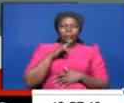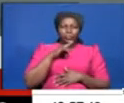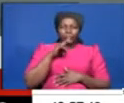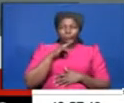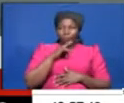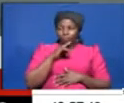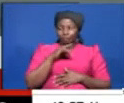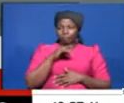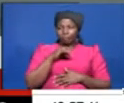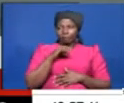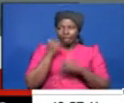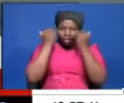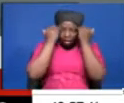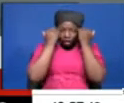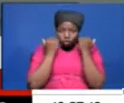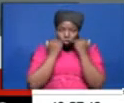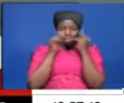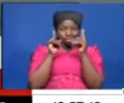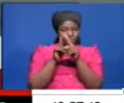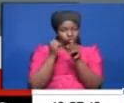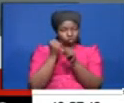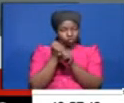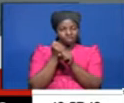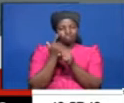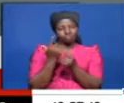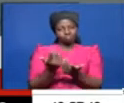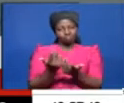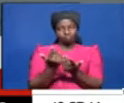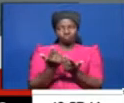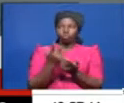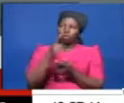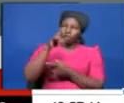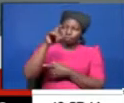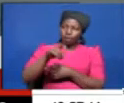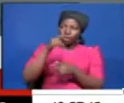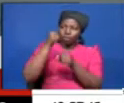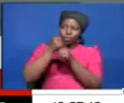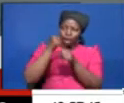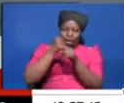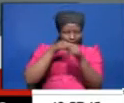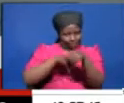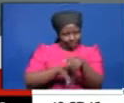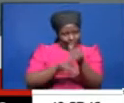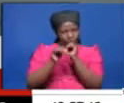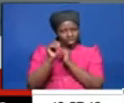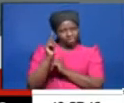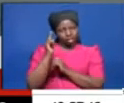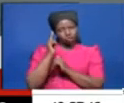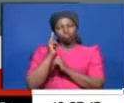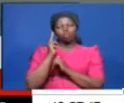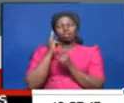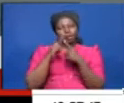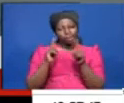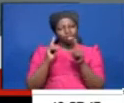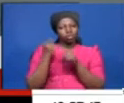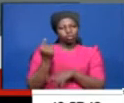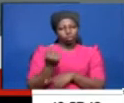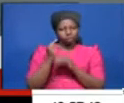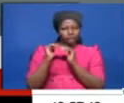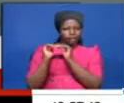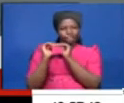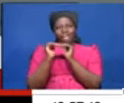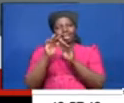Mm-hmm. Because in as much as we must be able to operate within some legal dictates, mm-hmm. it is only fair enough that some of these decisions